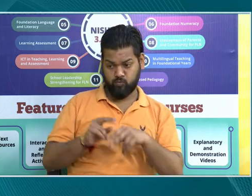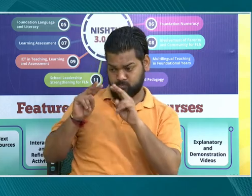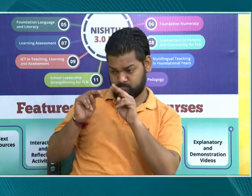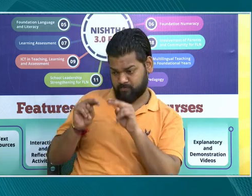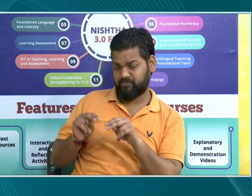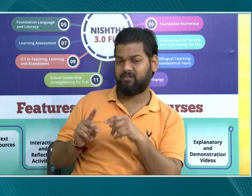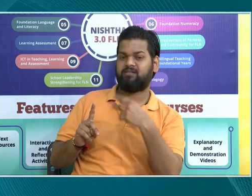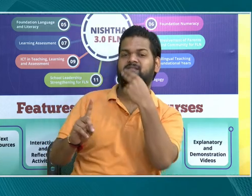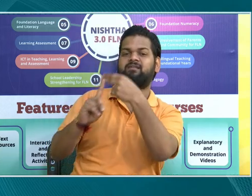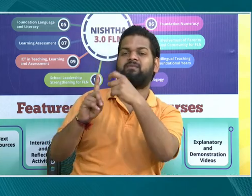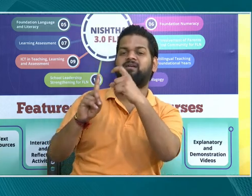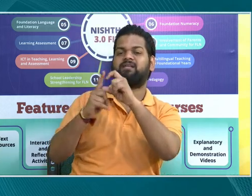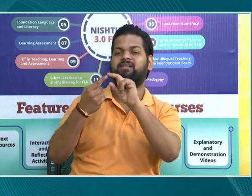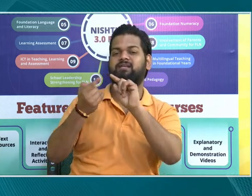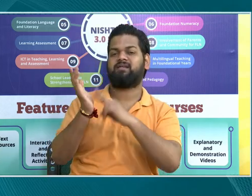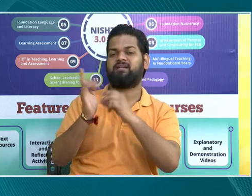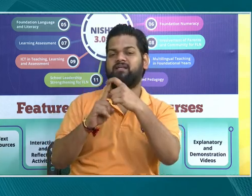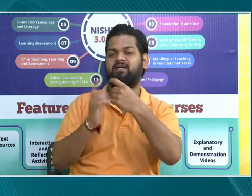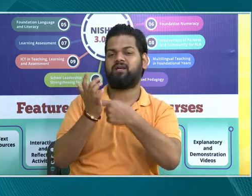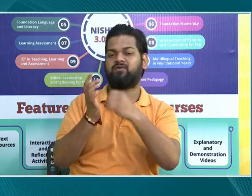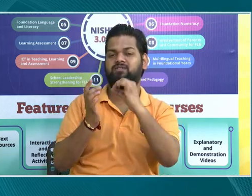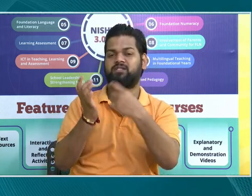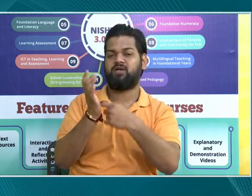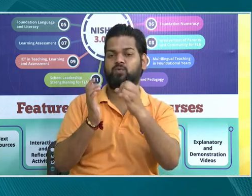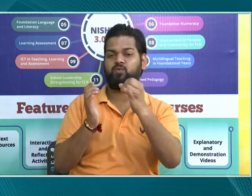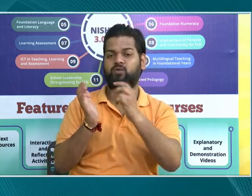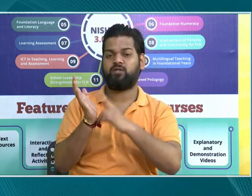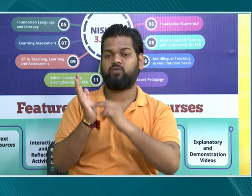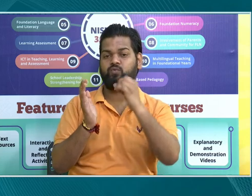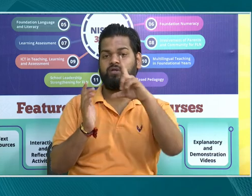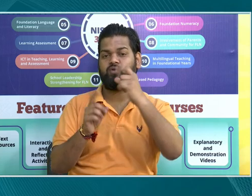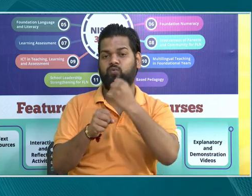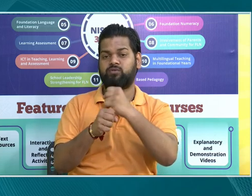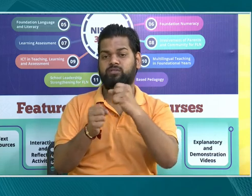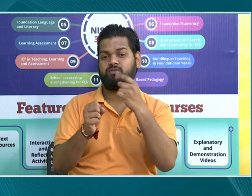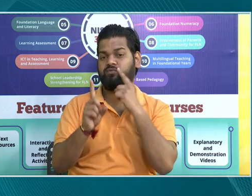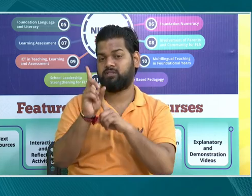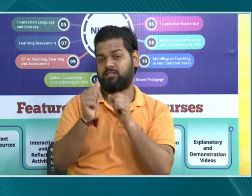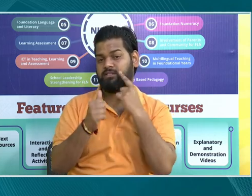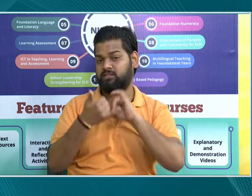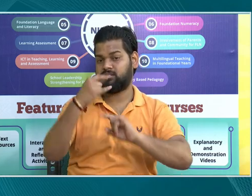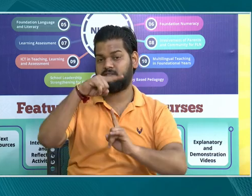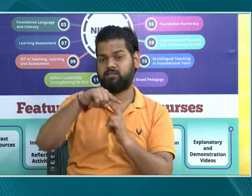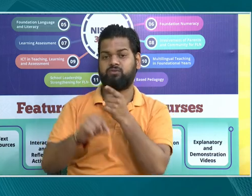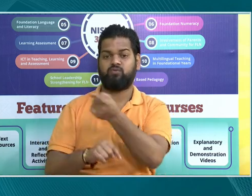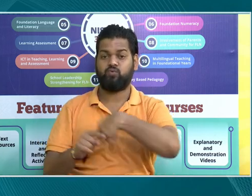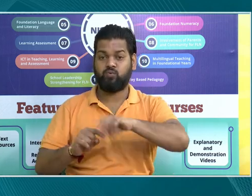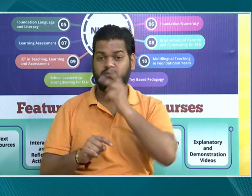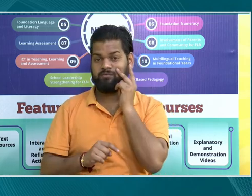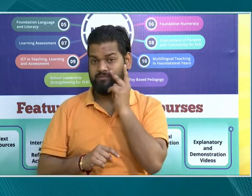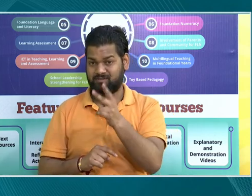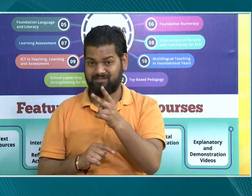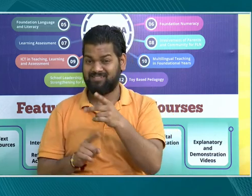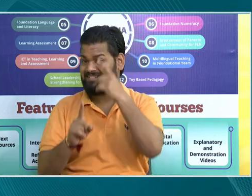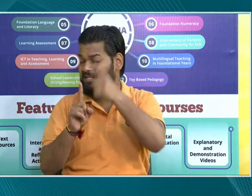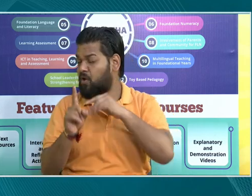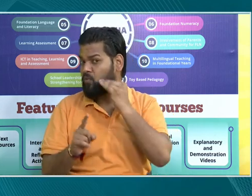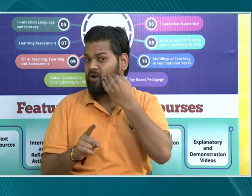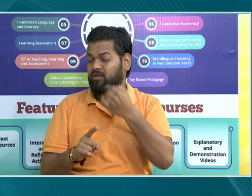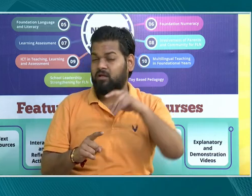Now see this. This is just a part of that trunk. Can you see this? It's 1950,